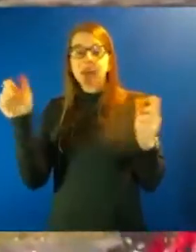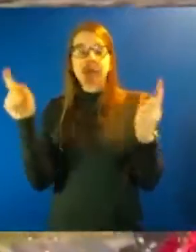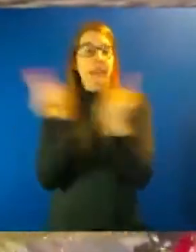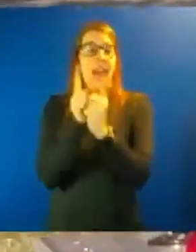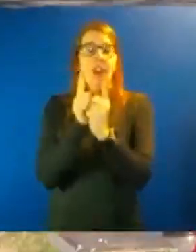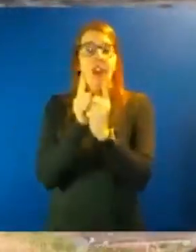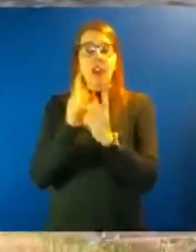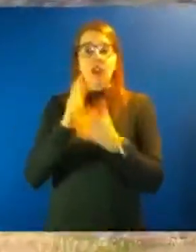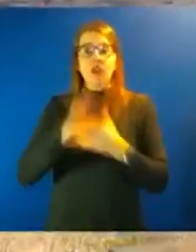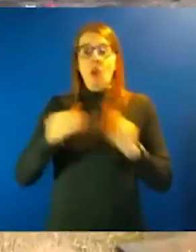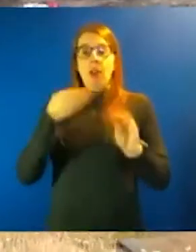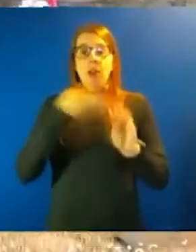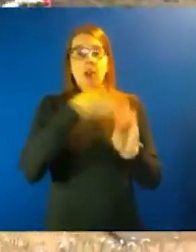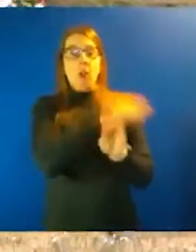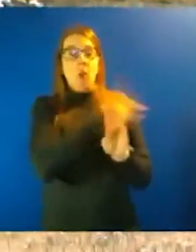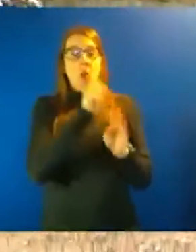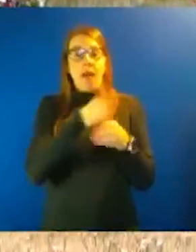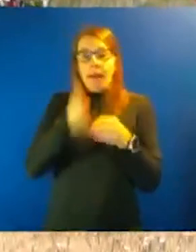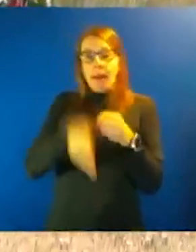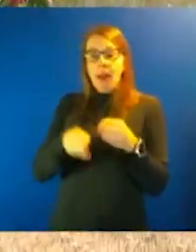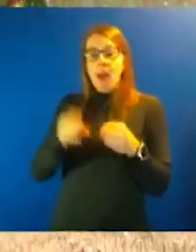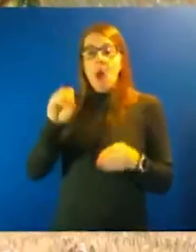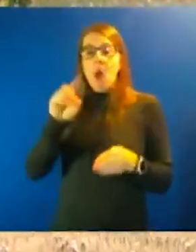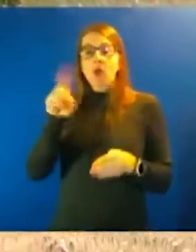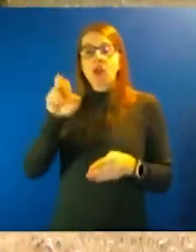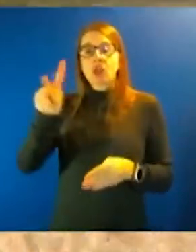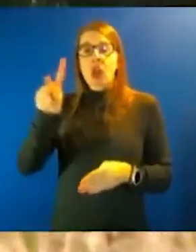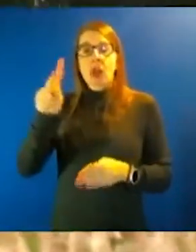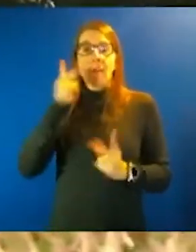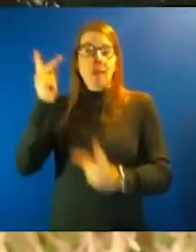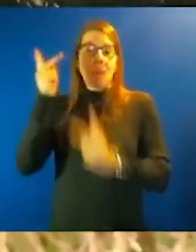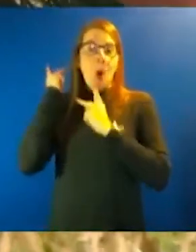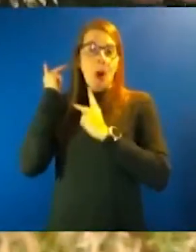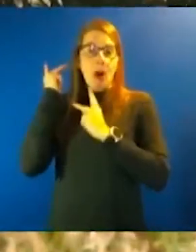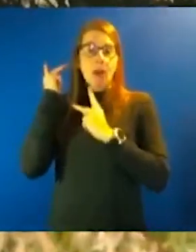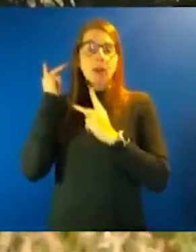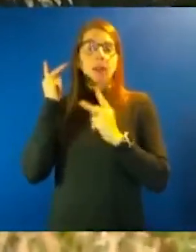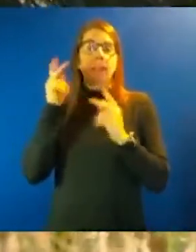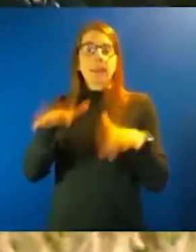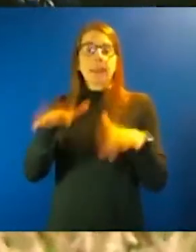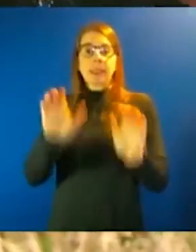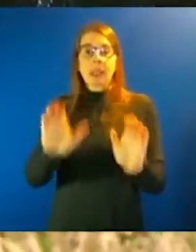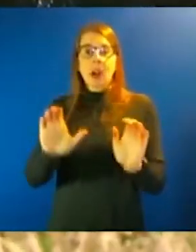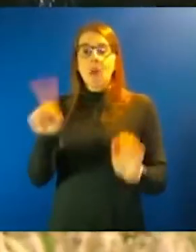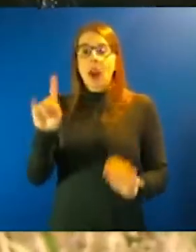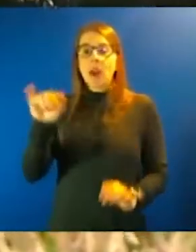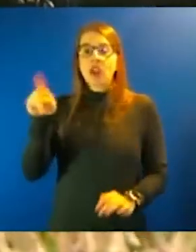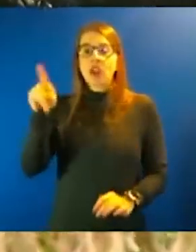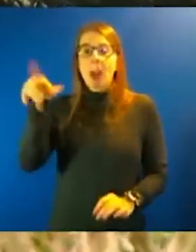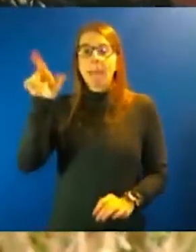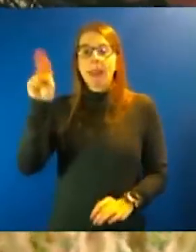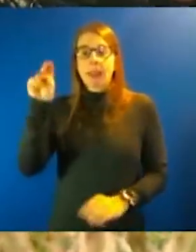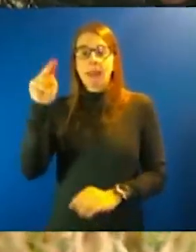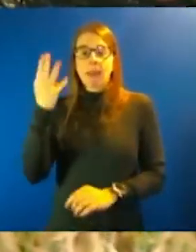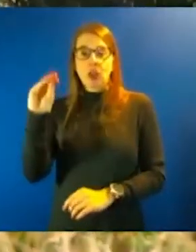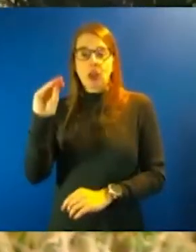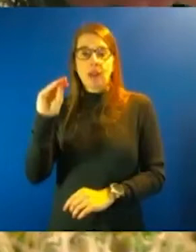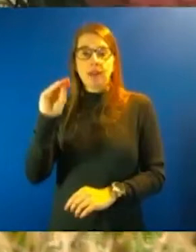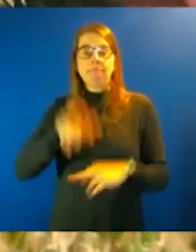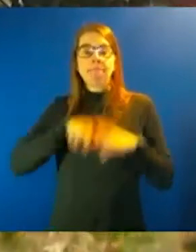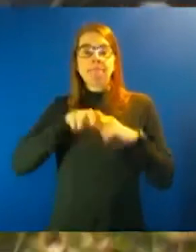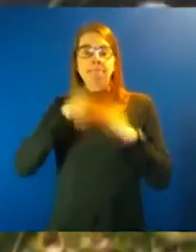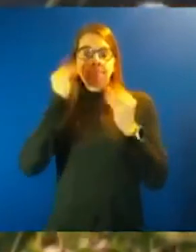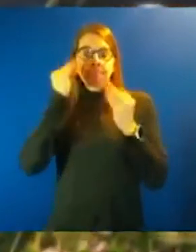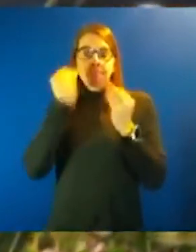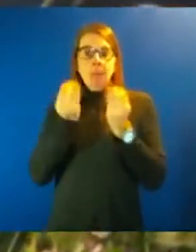it ended, at the Ozark Memorial Cemetery in Joplin, Missouri. We had more time to be alone with our own thoughts, and that